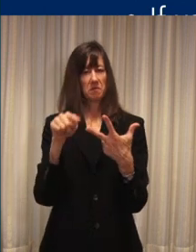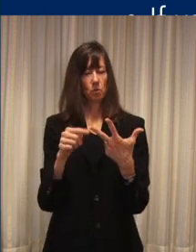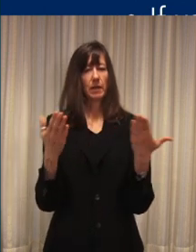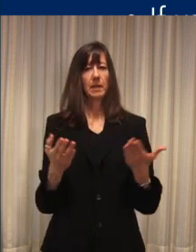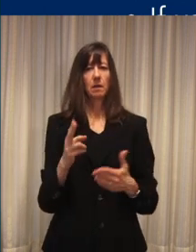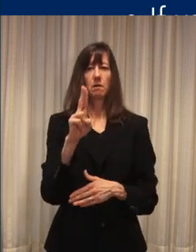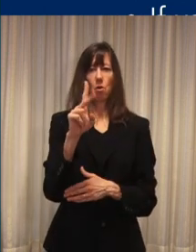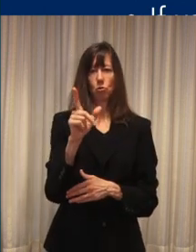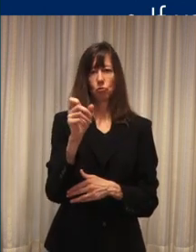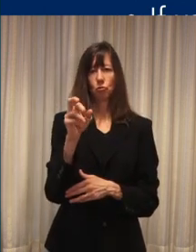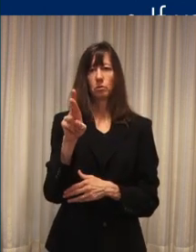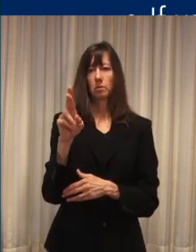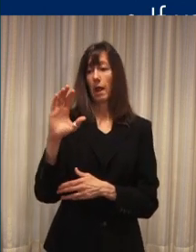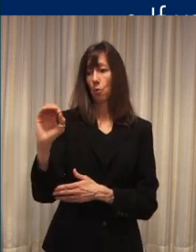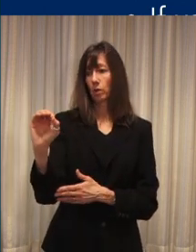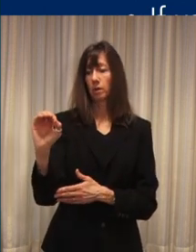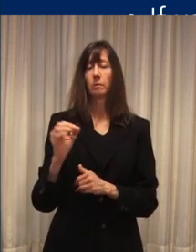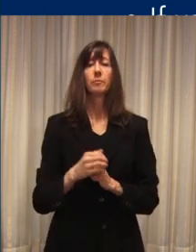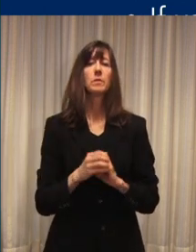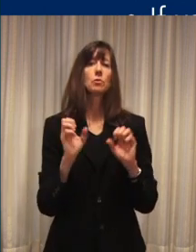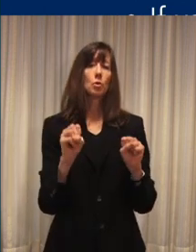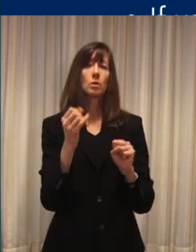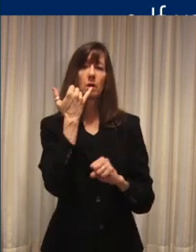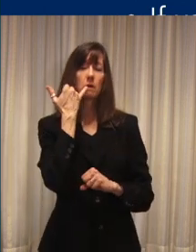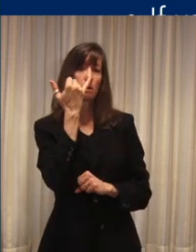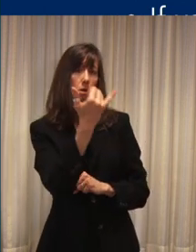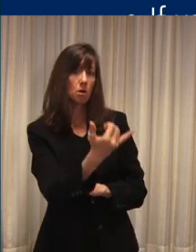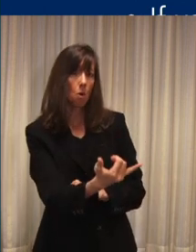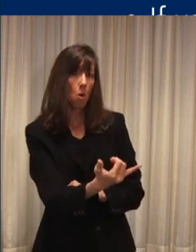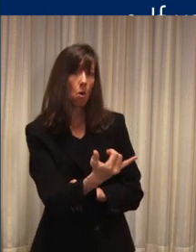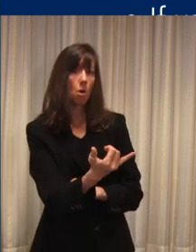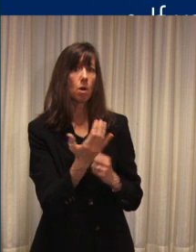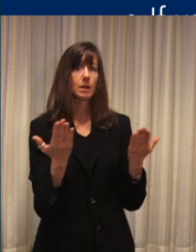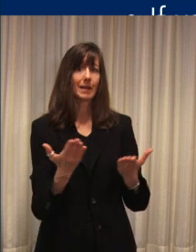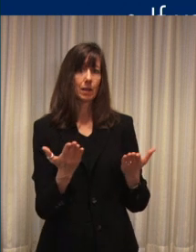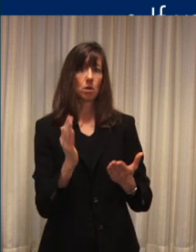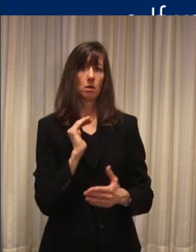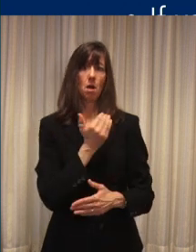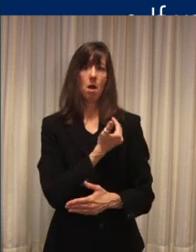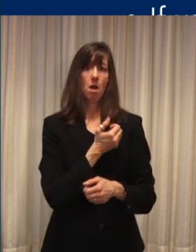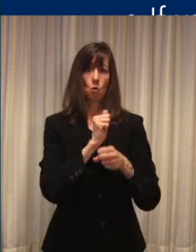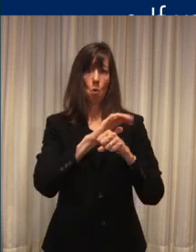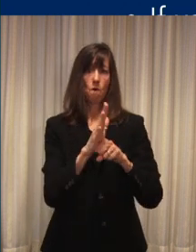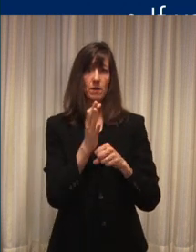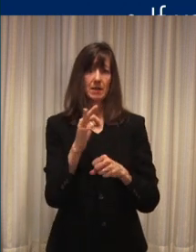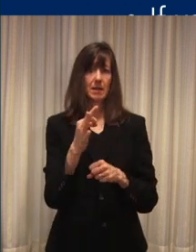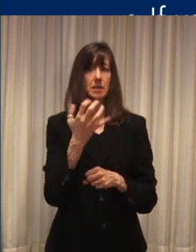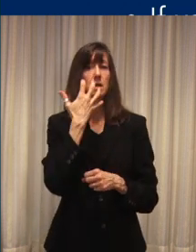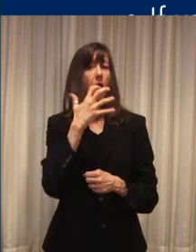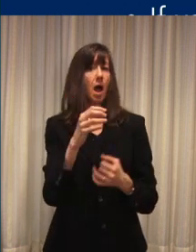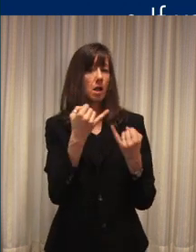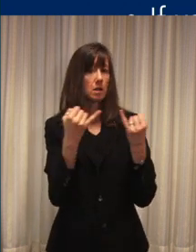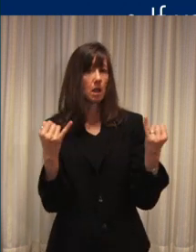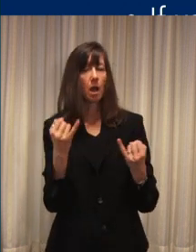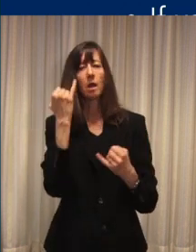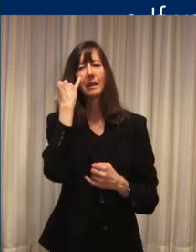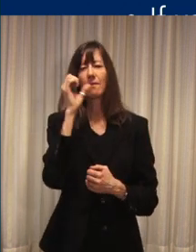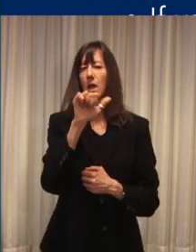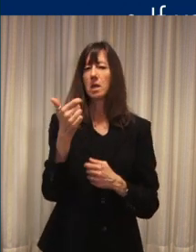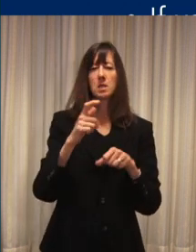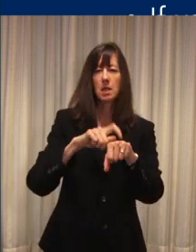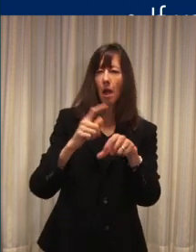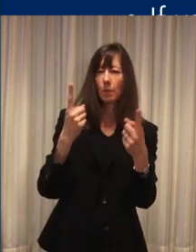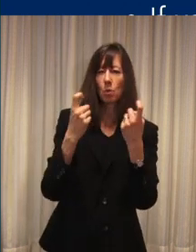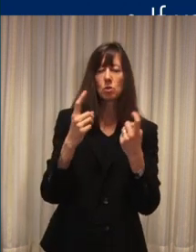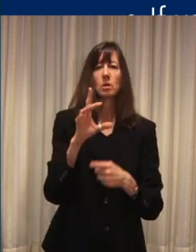The single number that you can call for anybody in Ulster County is our COVID-19 hotline. If you have any questions about any of this,